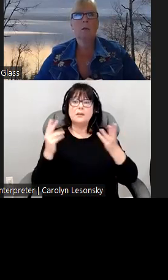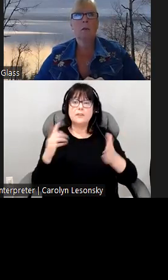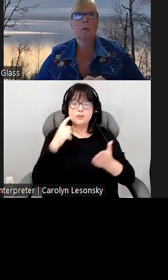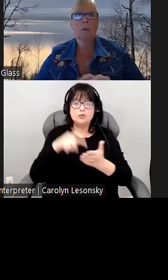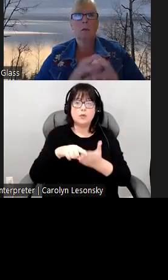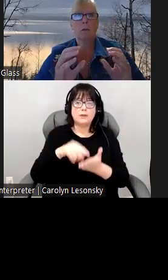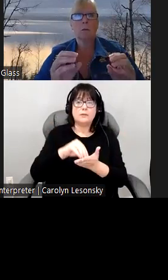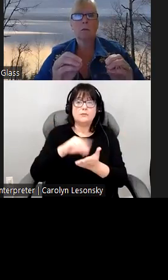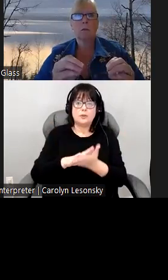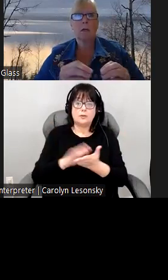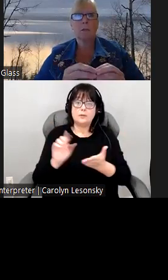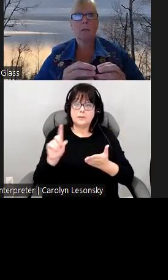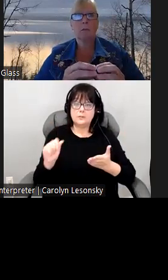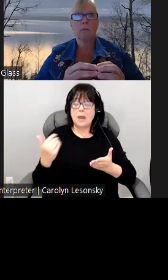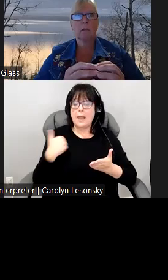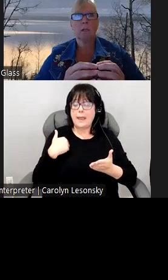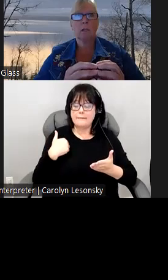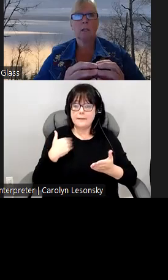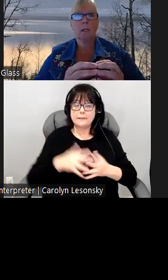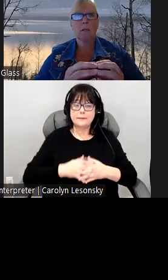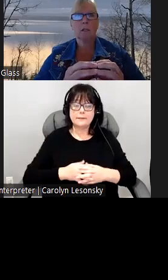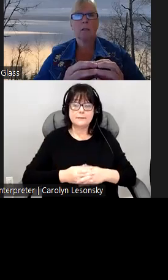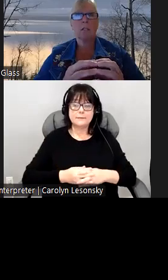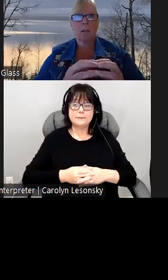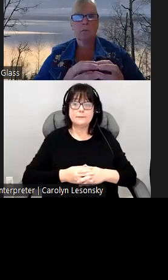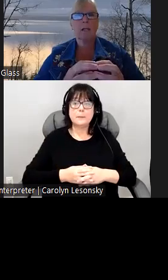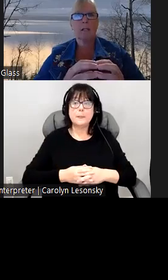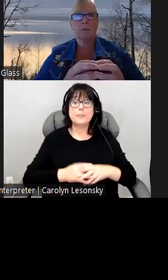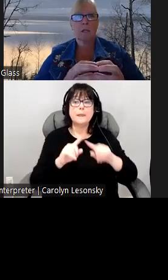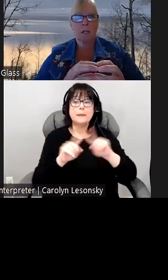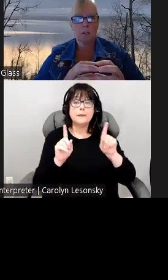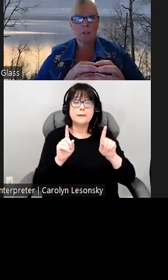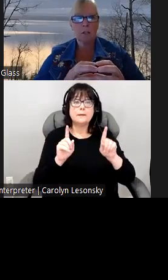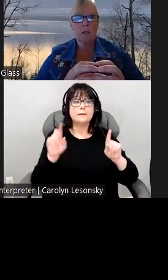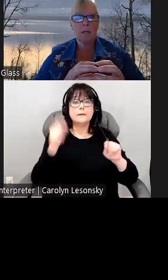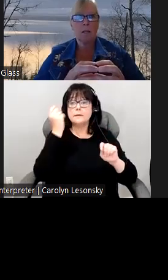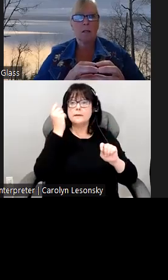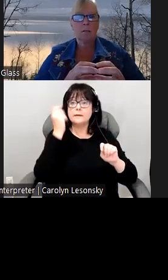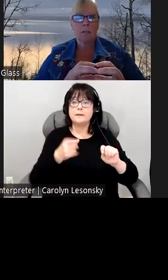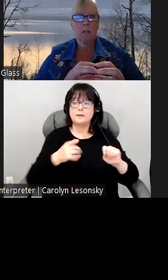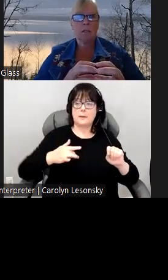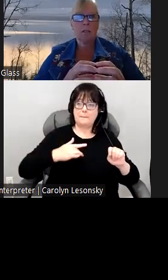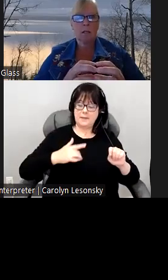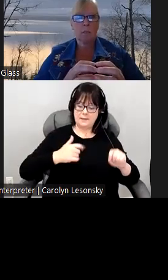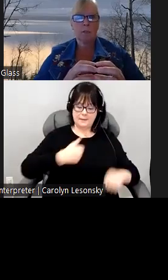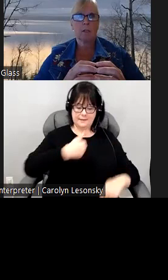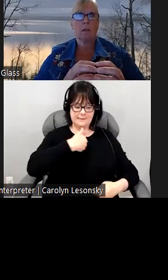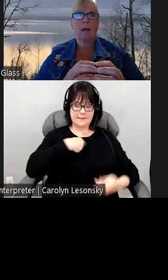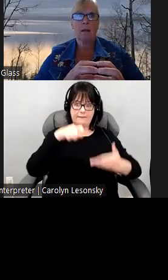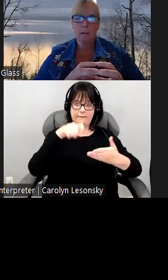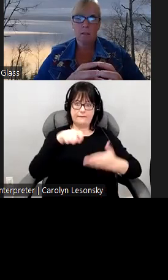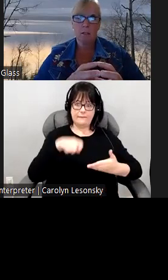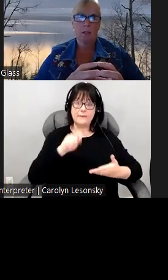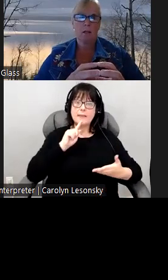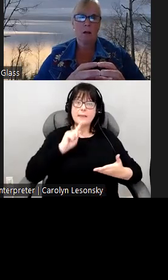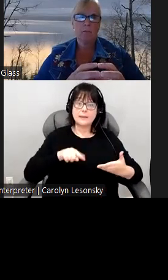Because those types of indicators are self-identification, there's nothing to say the person